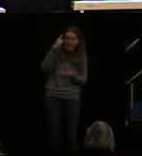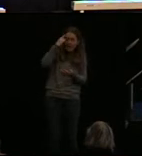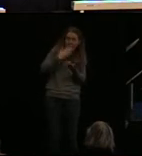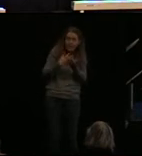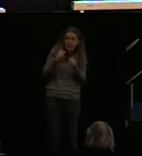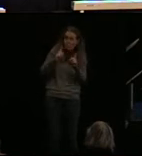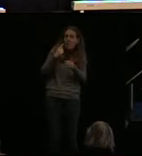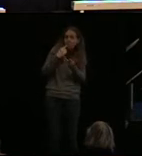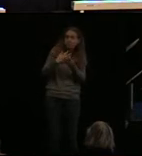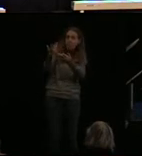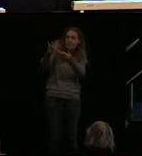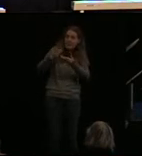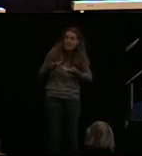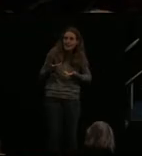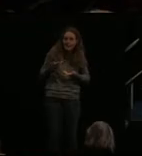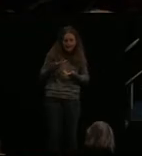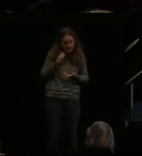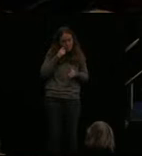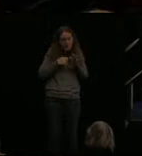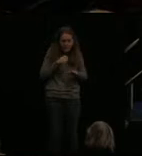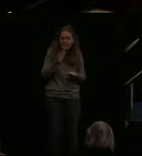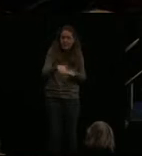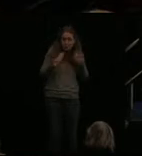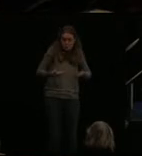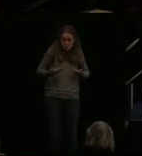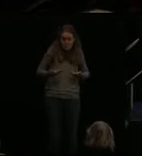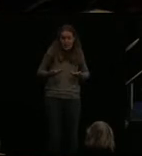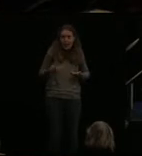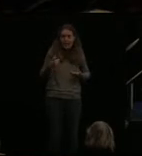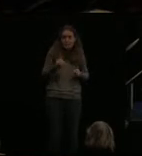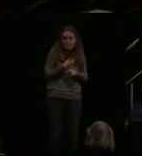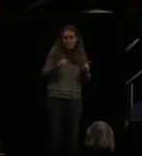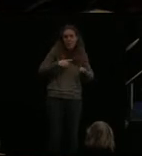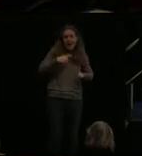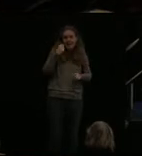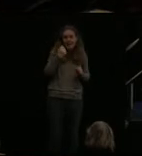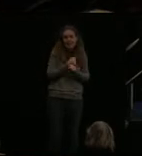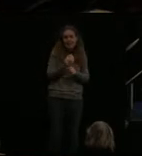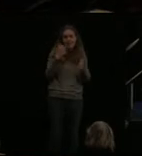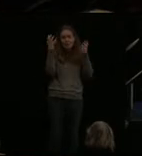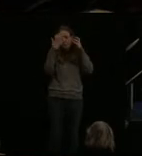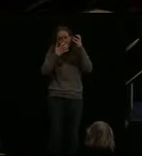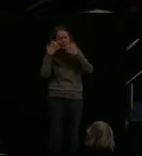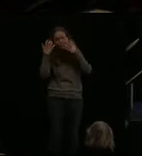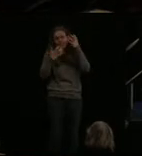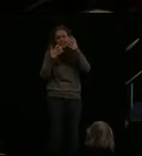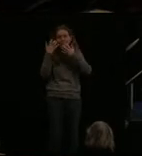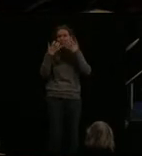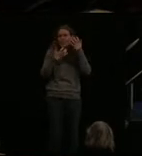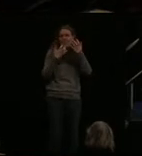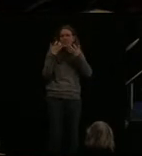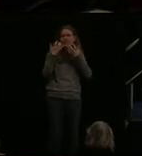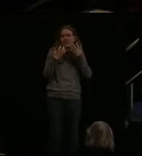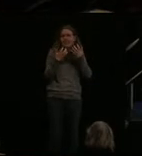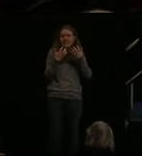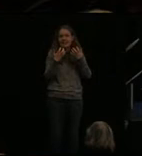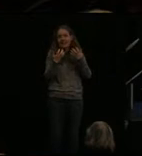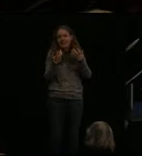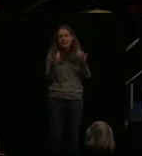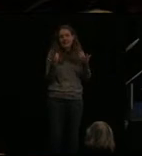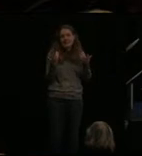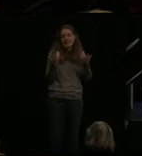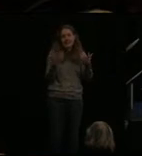us. I'm going to take those steps of faith. I'm going to do today what I know I can do. I'm not going to worry about what seems to be an